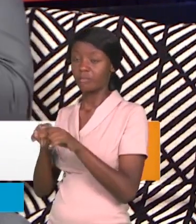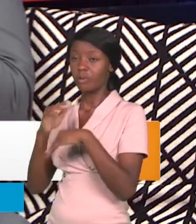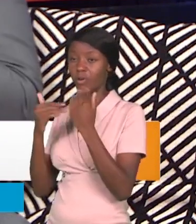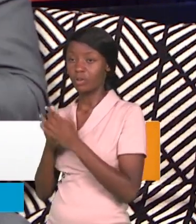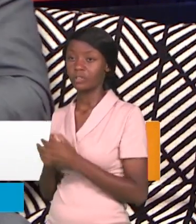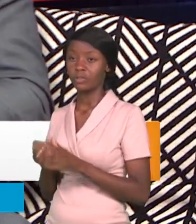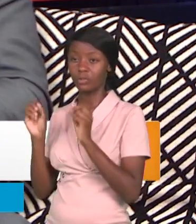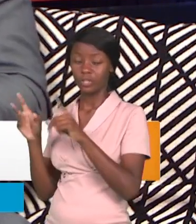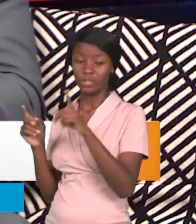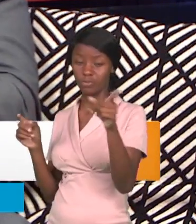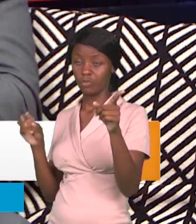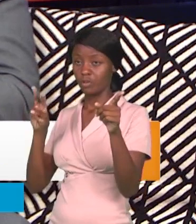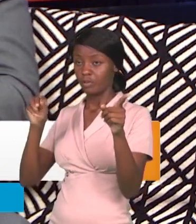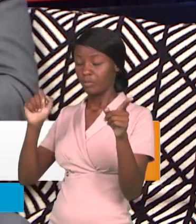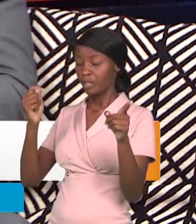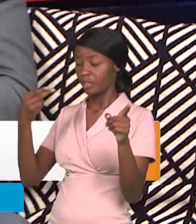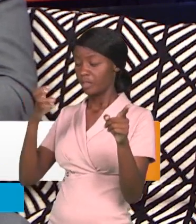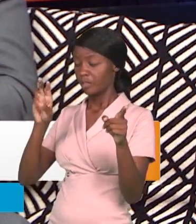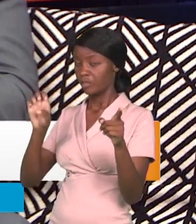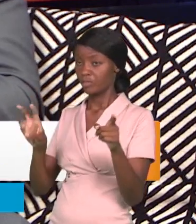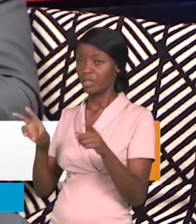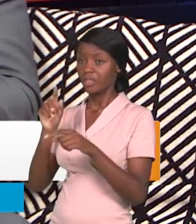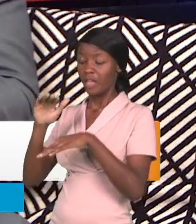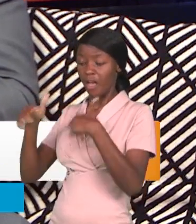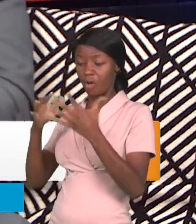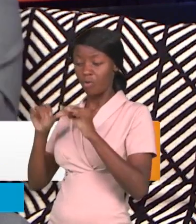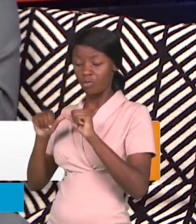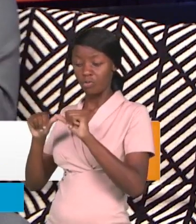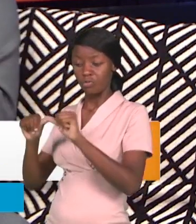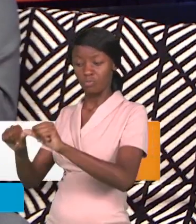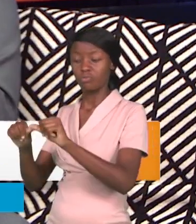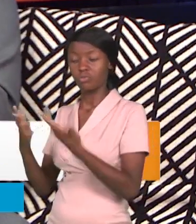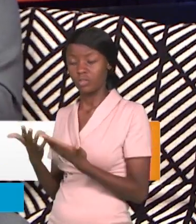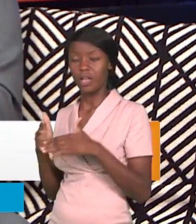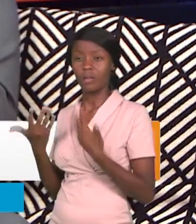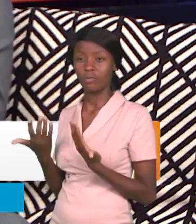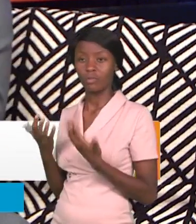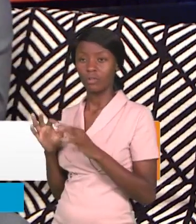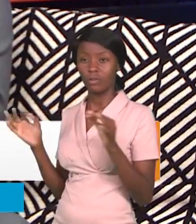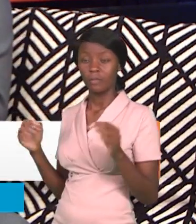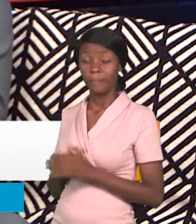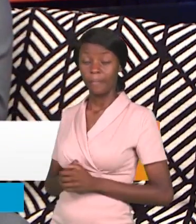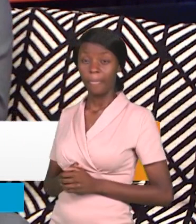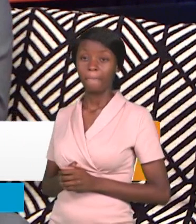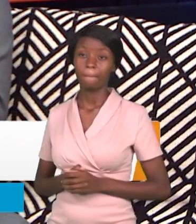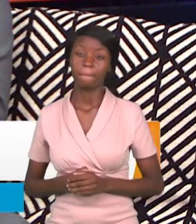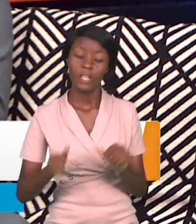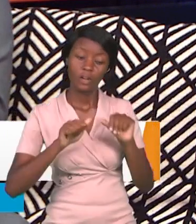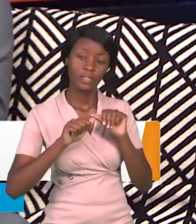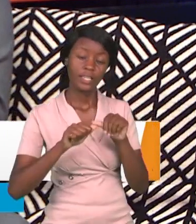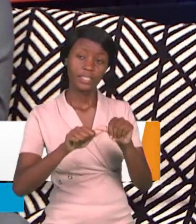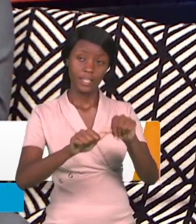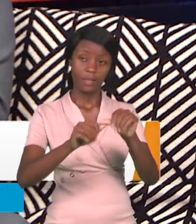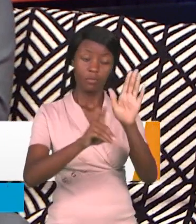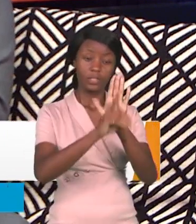now over to you, Matthew. How long will the Sustainable Development Week take? And what do you aim to achieve at the end of it? Sustainable